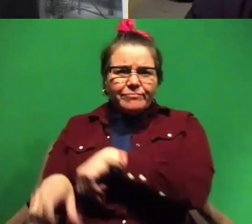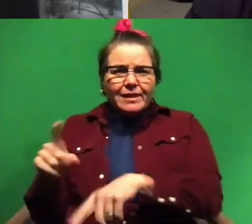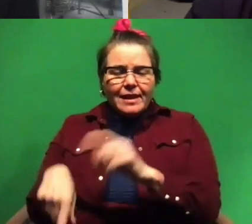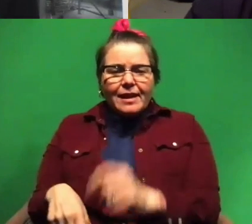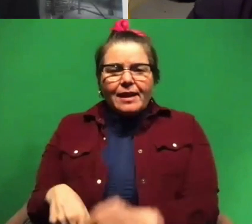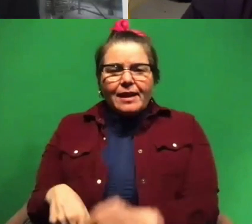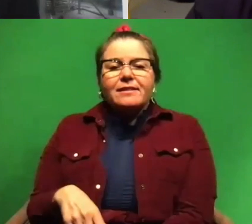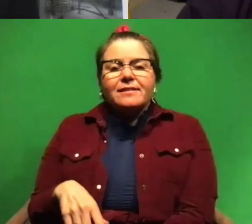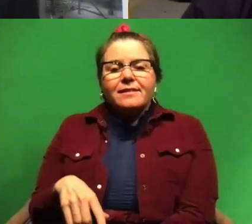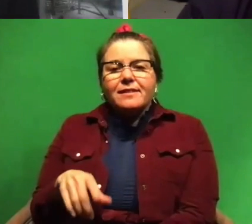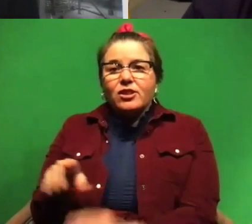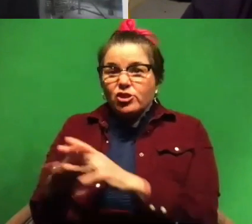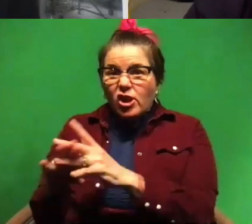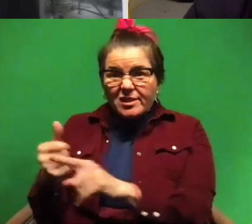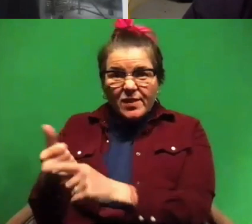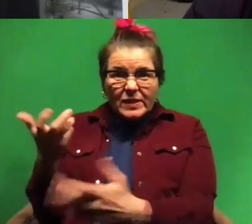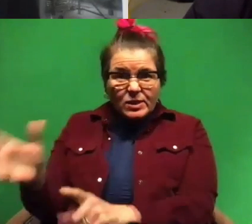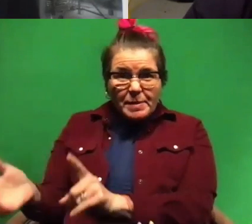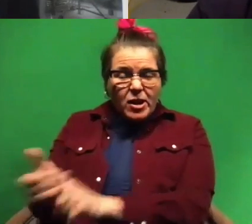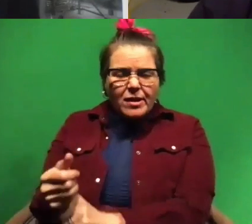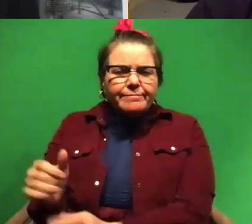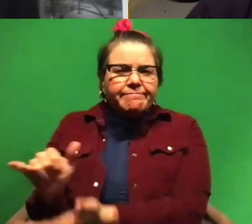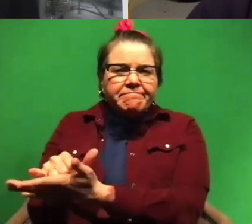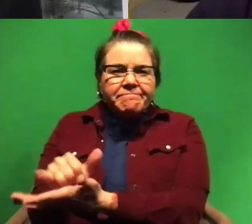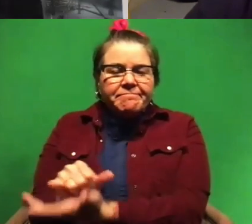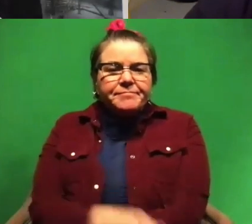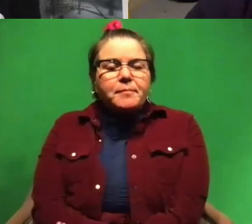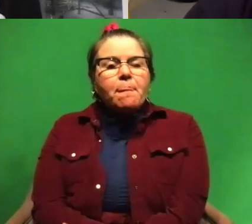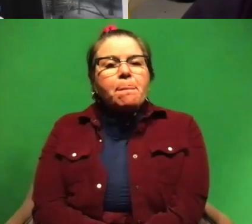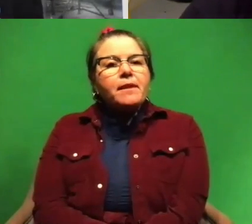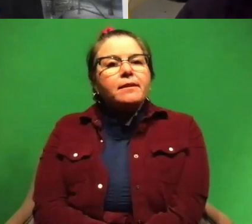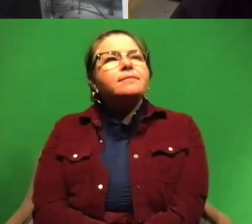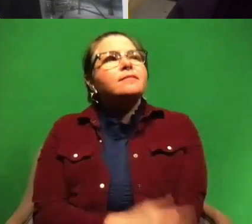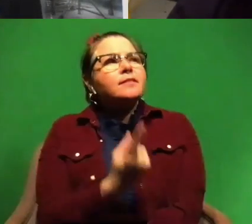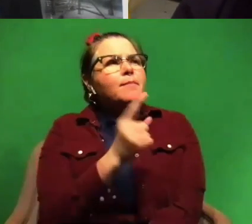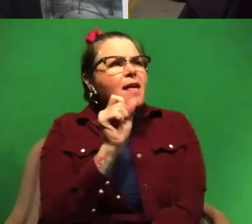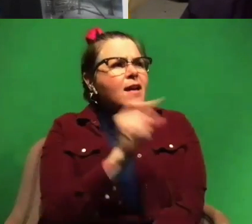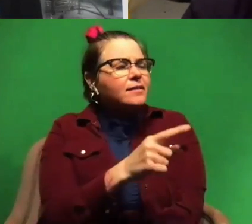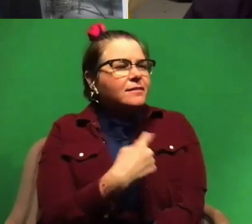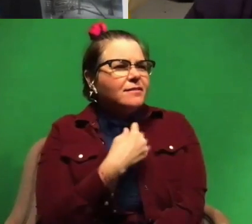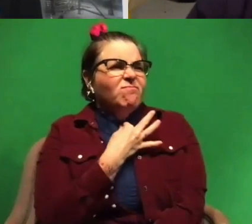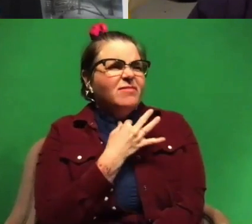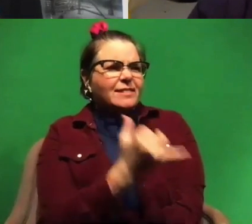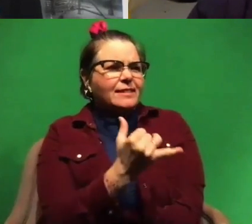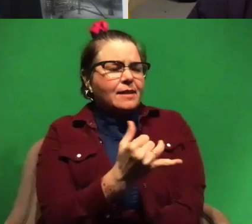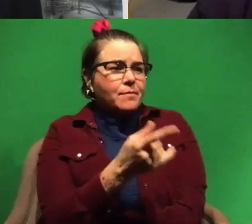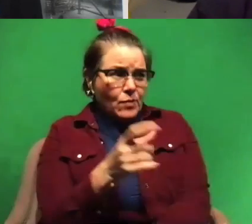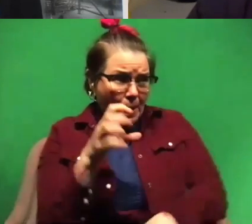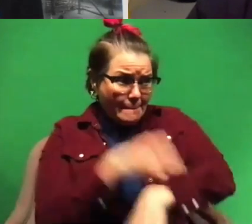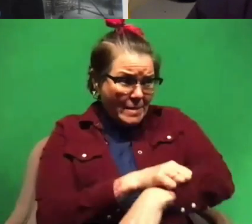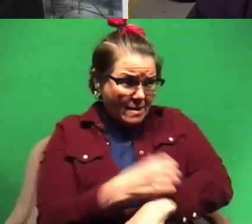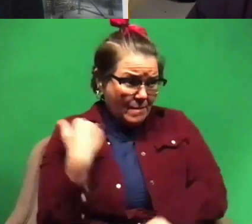on a shark that doesn't want to be. Yeah. Yeah. Someone asks, and I was wondering this too, have you ever been bitten by